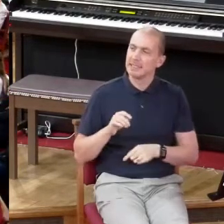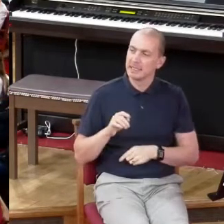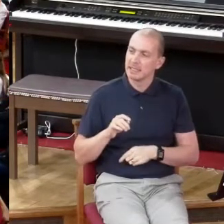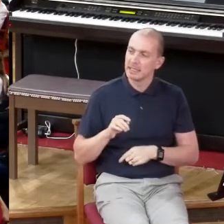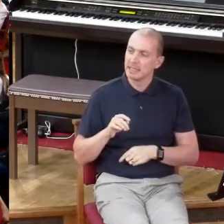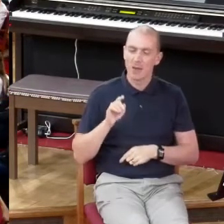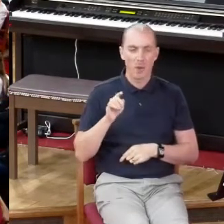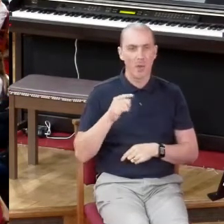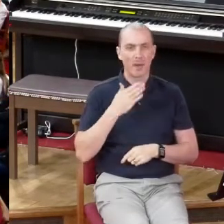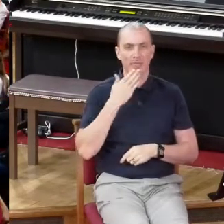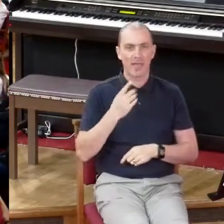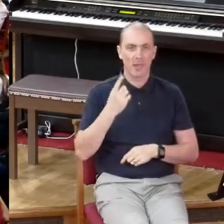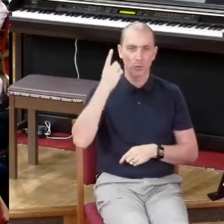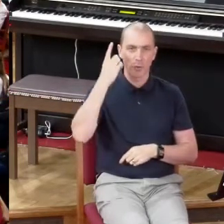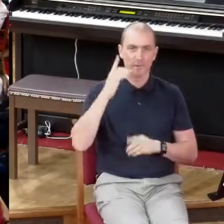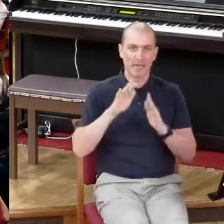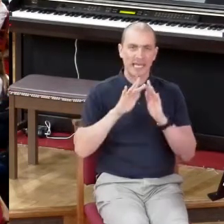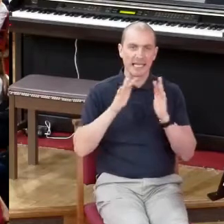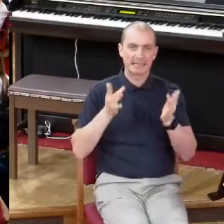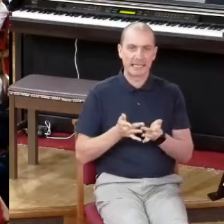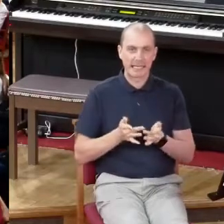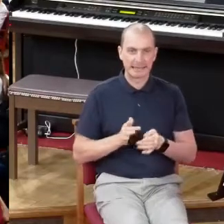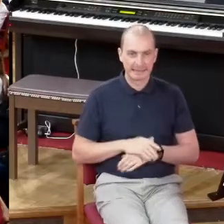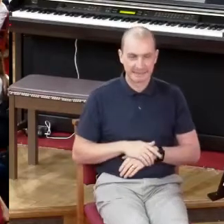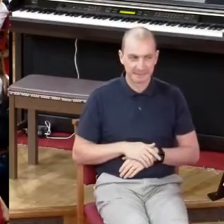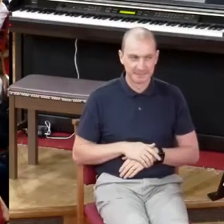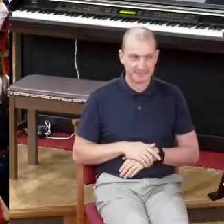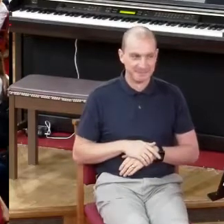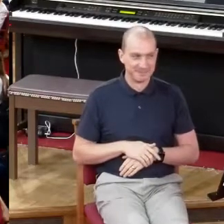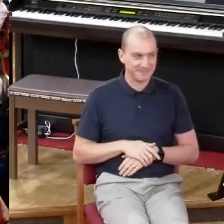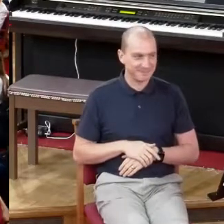Sorry? The internet. The internet, thank you God for the internet. Well,